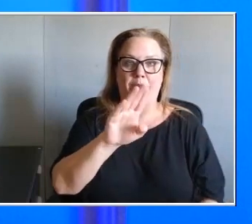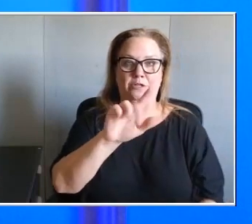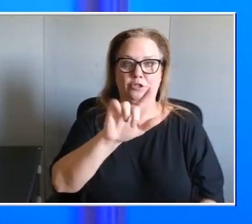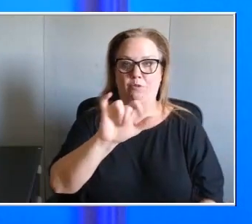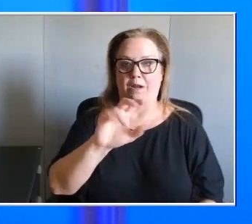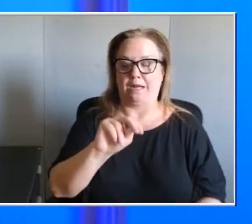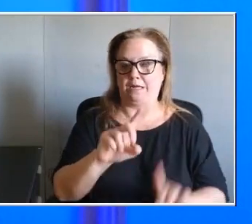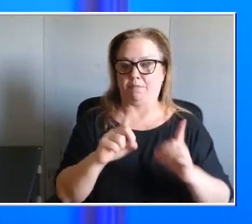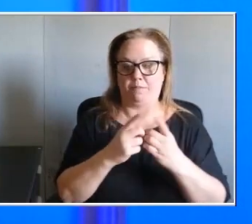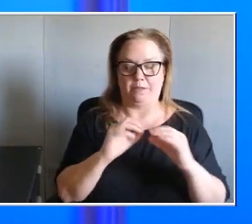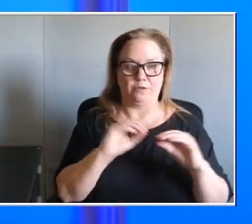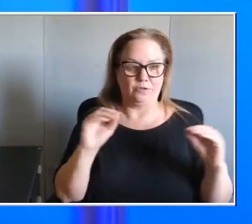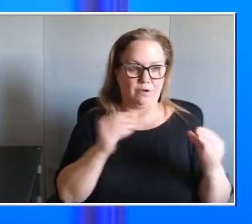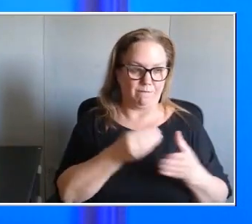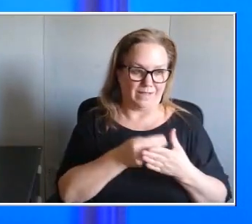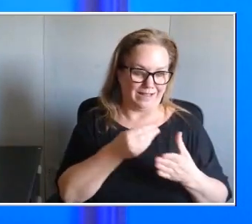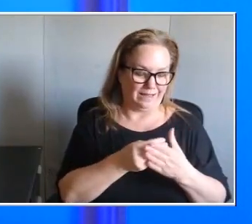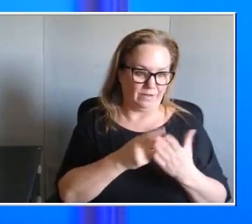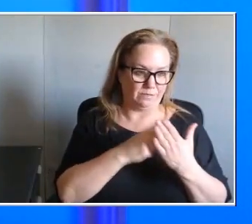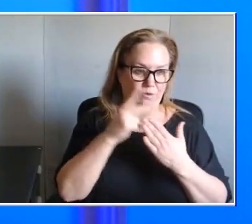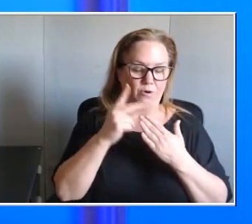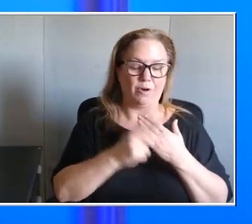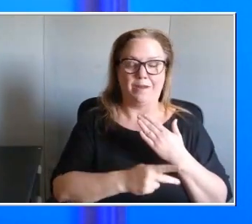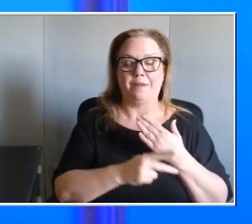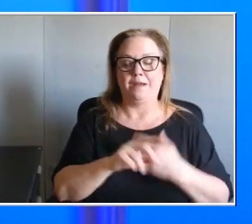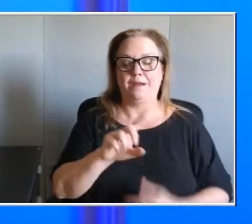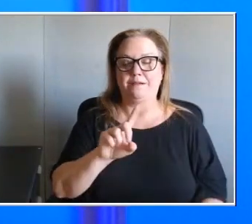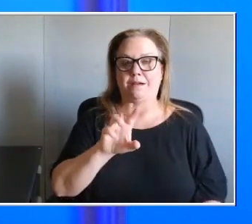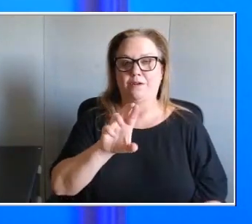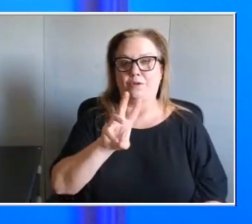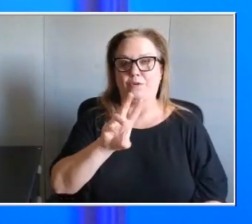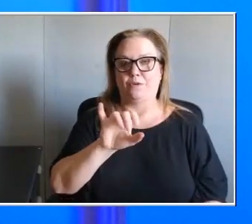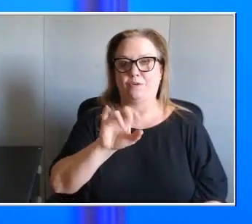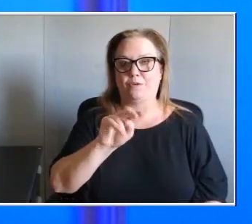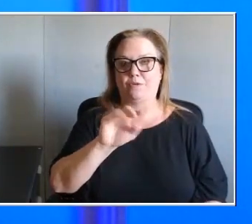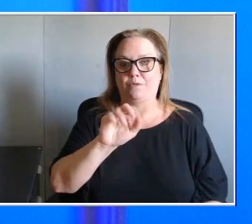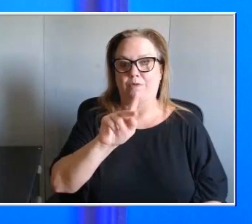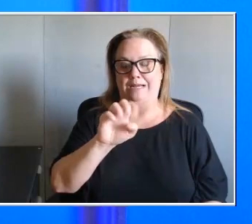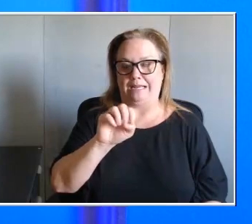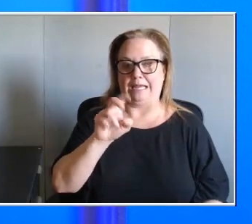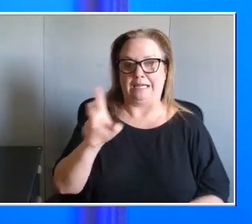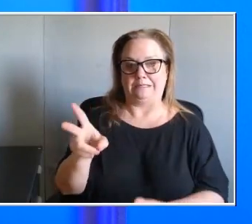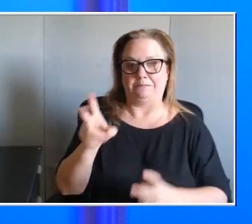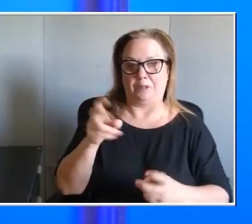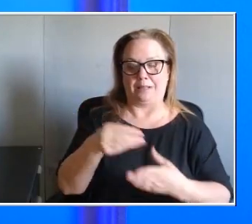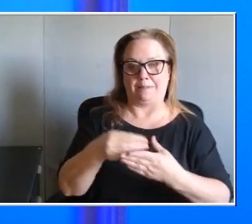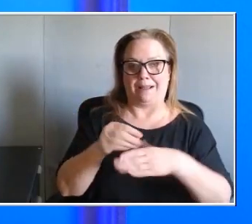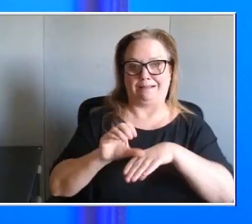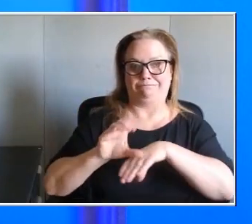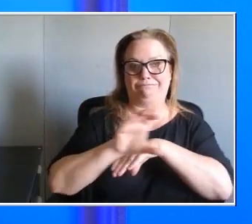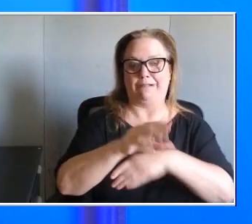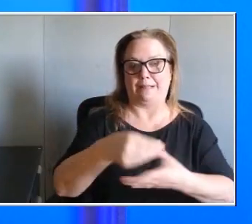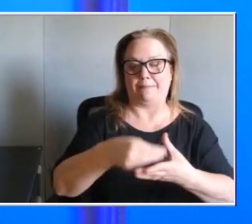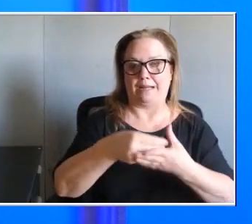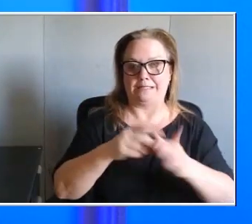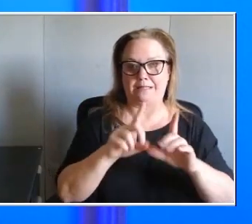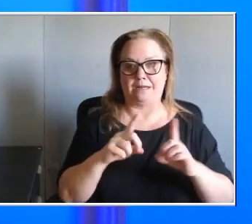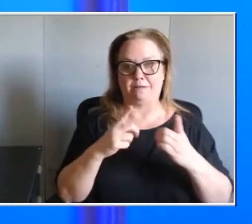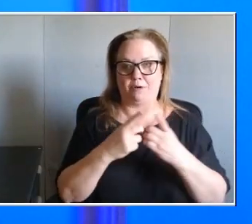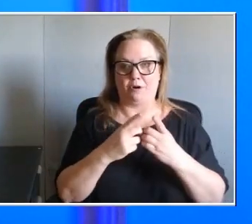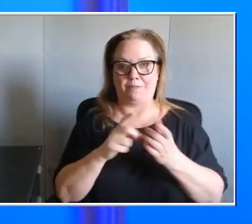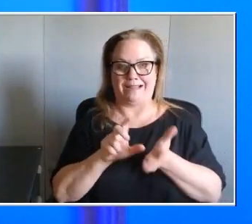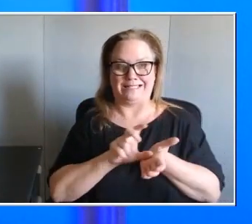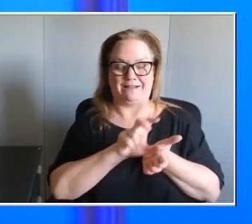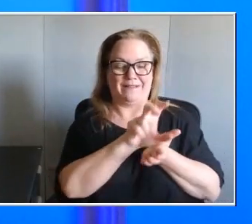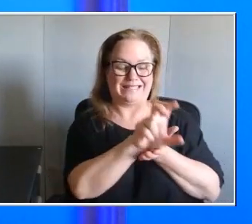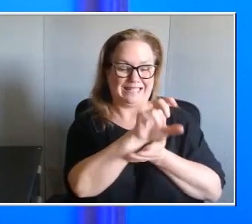no funding for this program, so Dr. Winicky is funding it out of her chair's fund, but that reality that the department is investing in it,